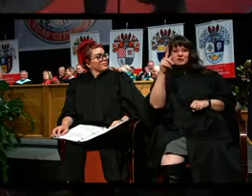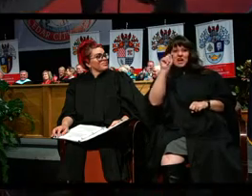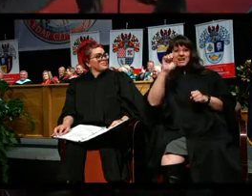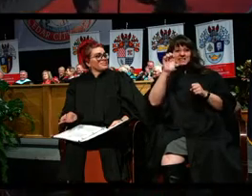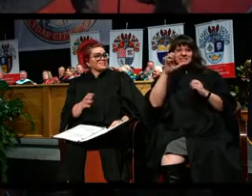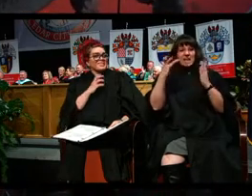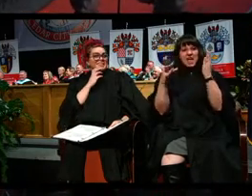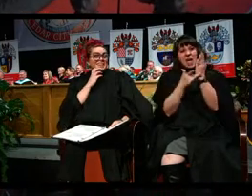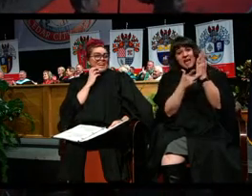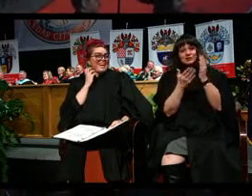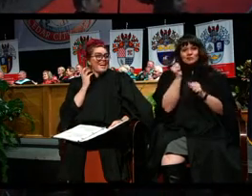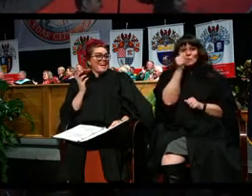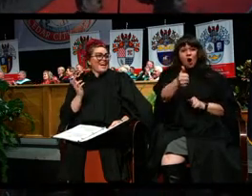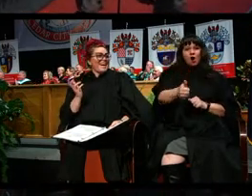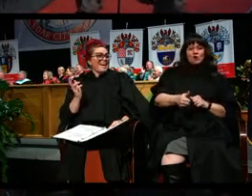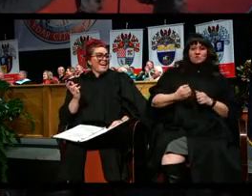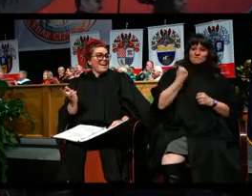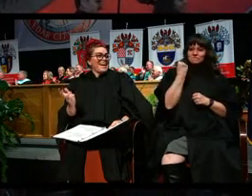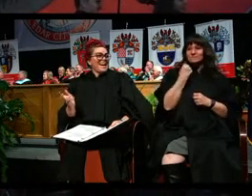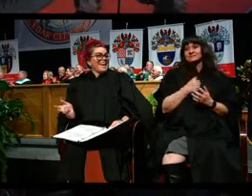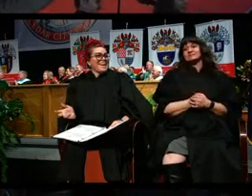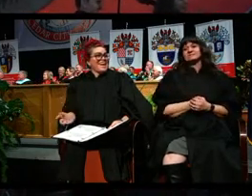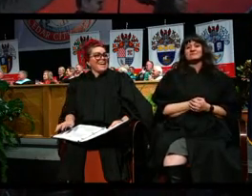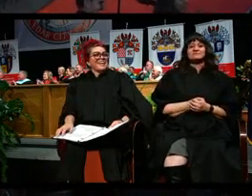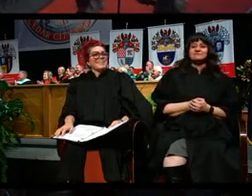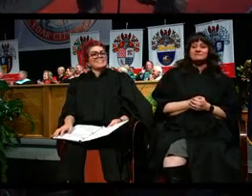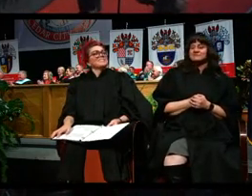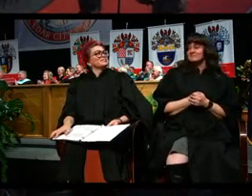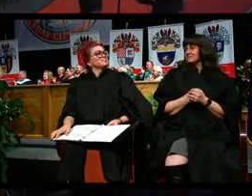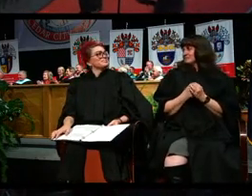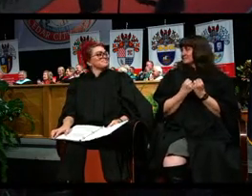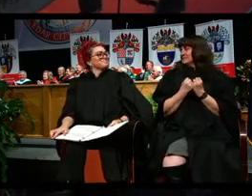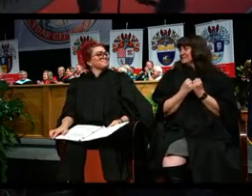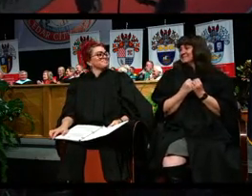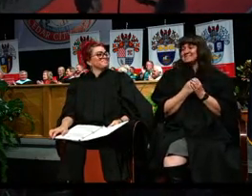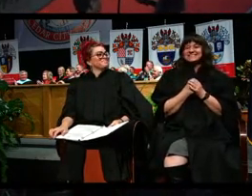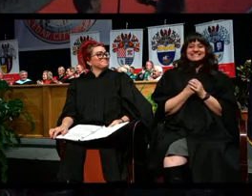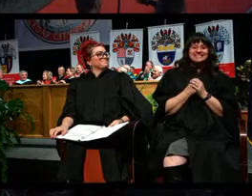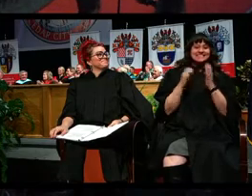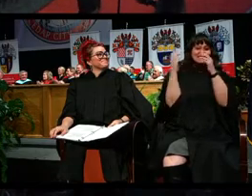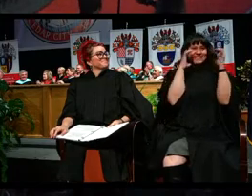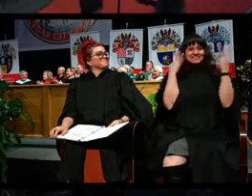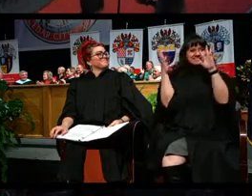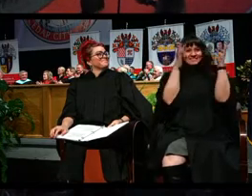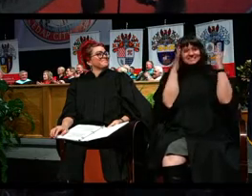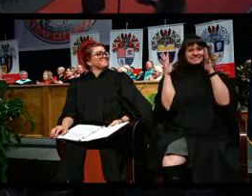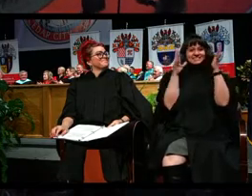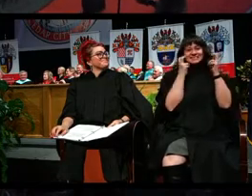Thank you.